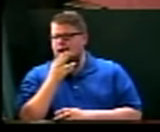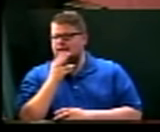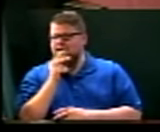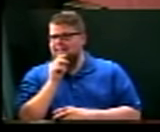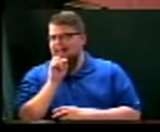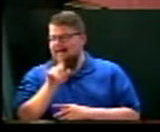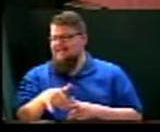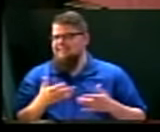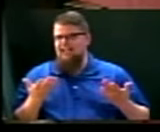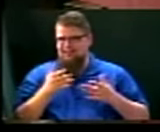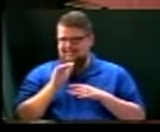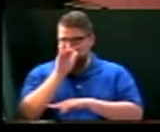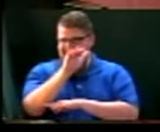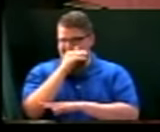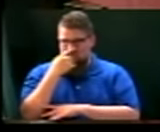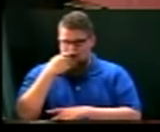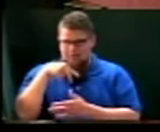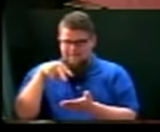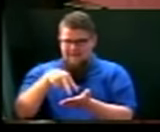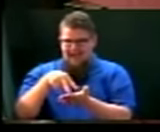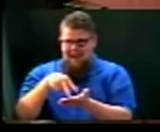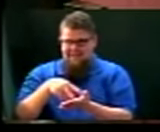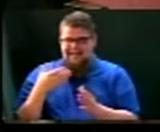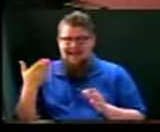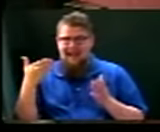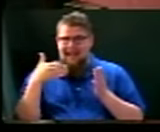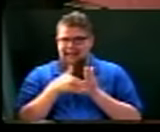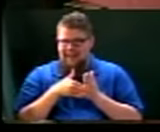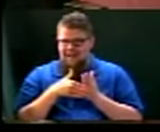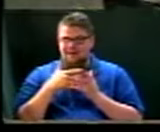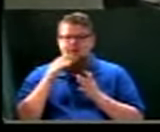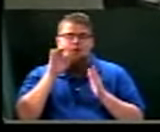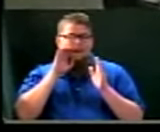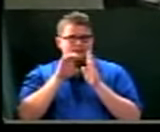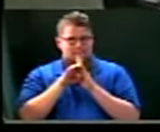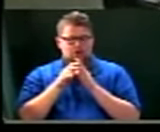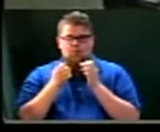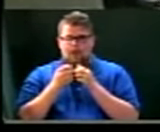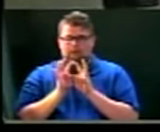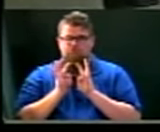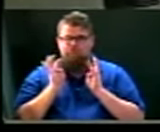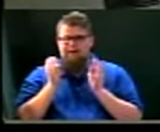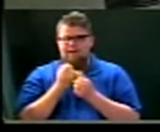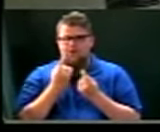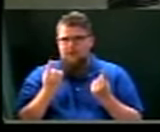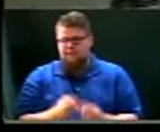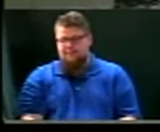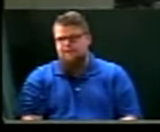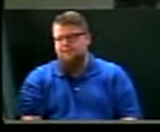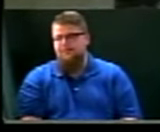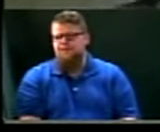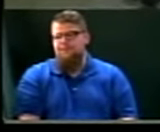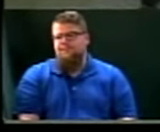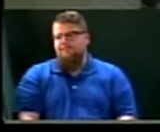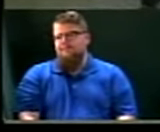evening, so if they'll stand, and once again, we'll get our picture made with.